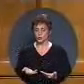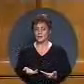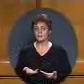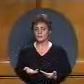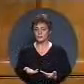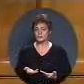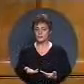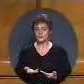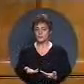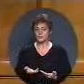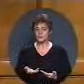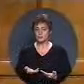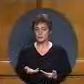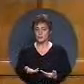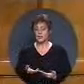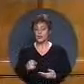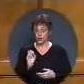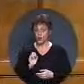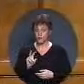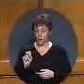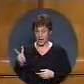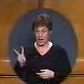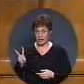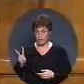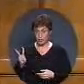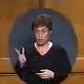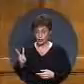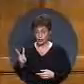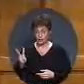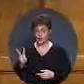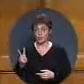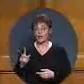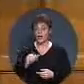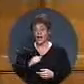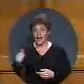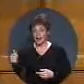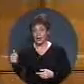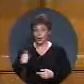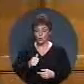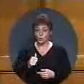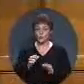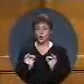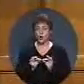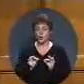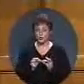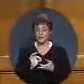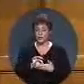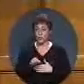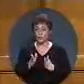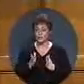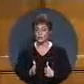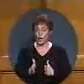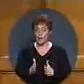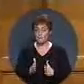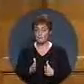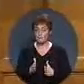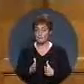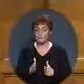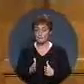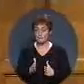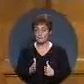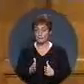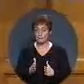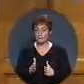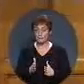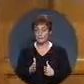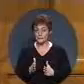jet joyride, every cent at the cost of Canadian taxpayers and every cent outside the rules. Mr. Speaker, why